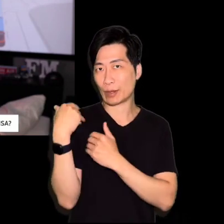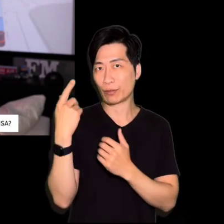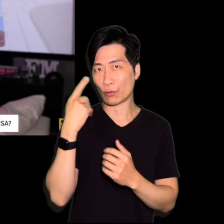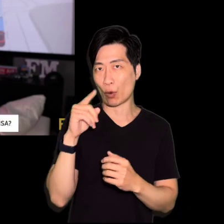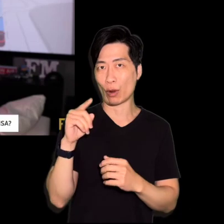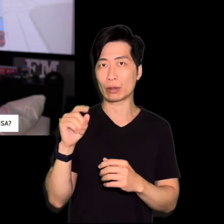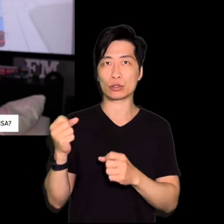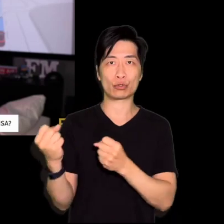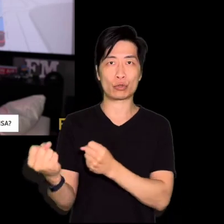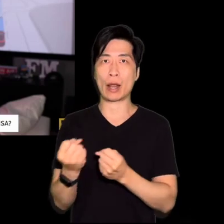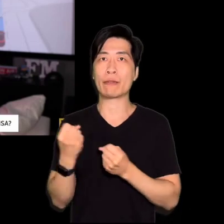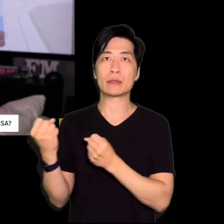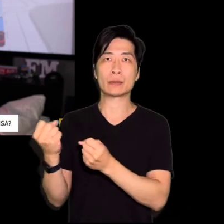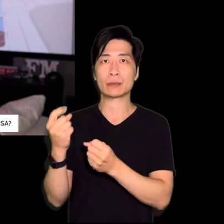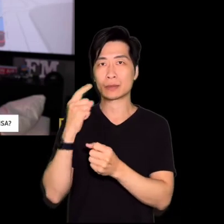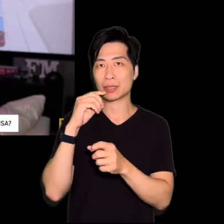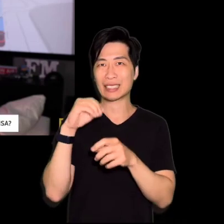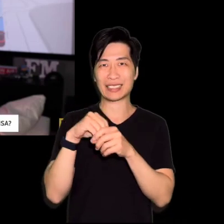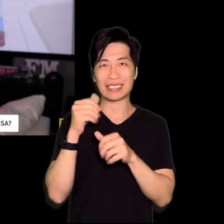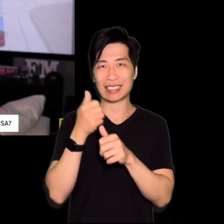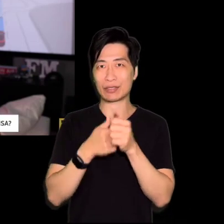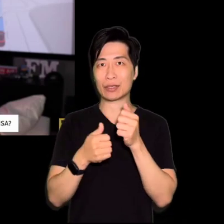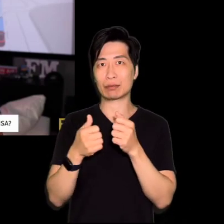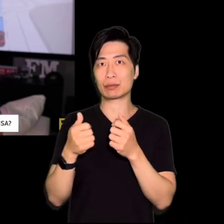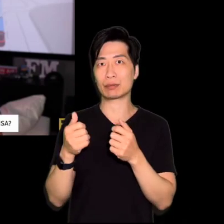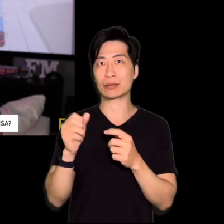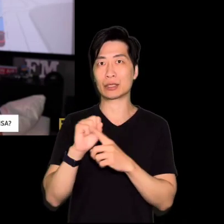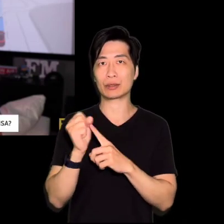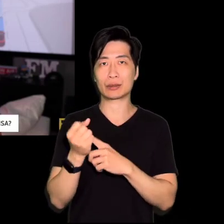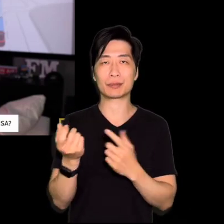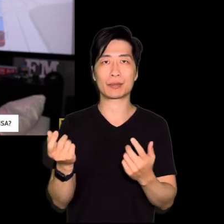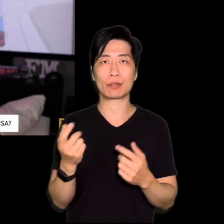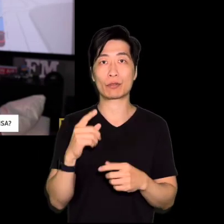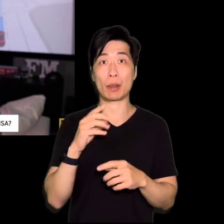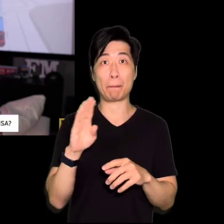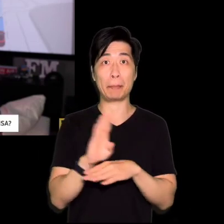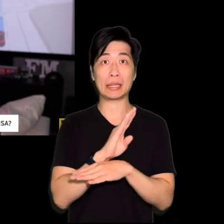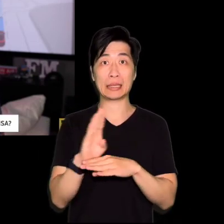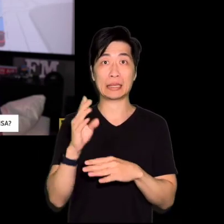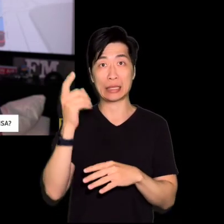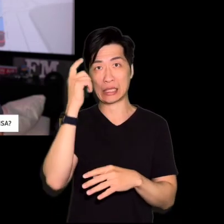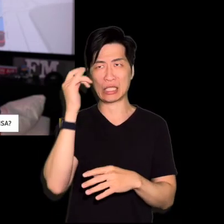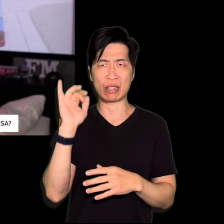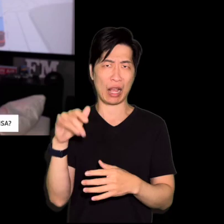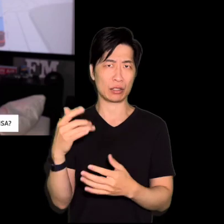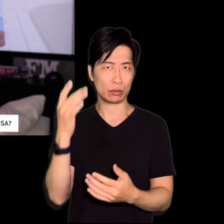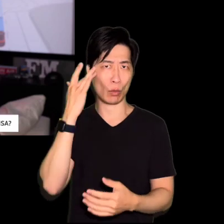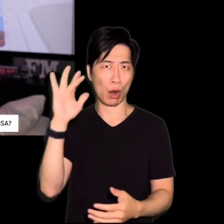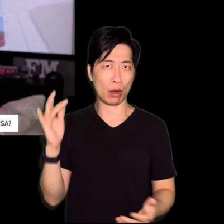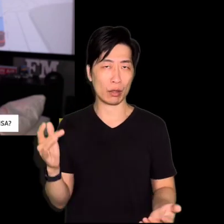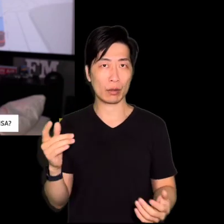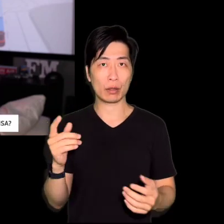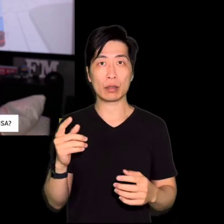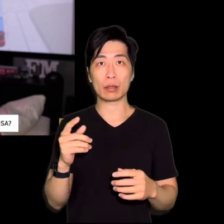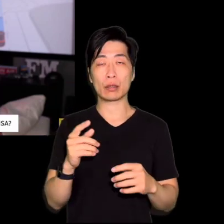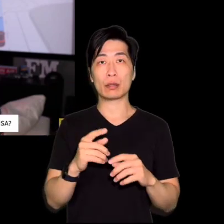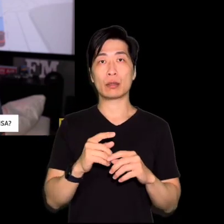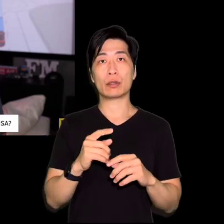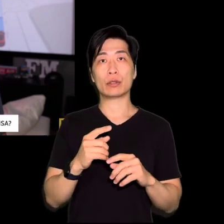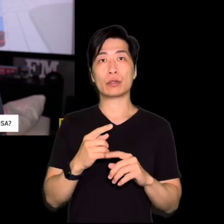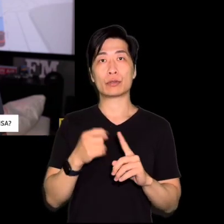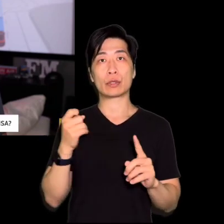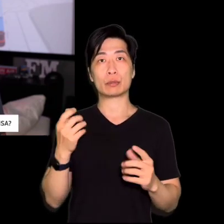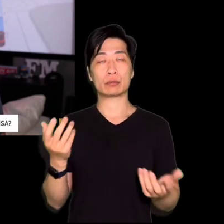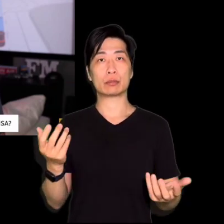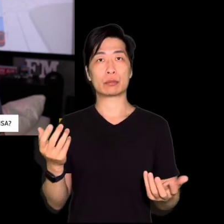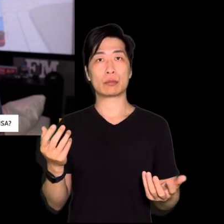full responsibility for the driving in every single condition. From a business decision, that makes a lot of sense.